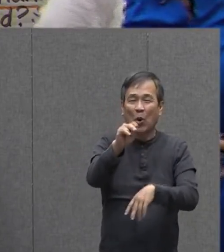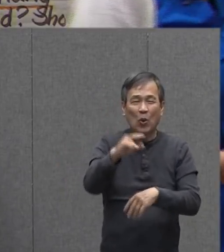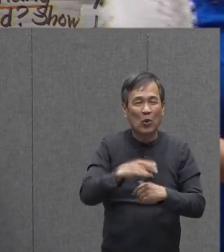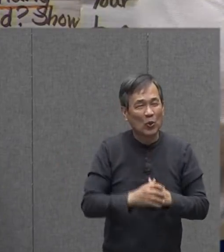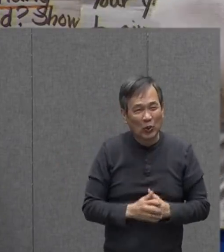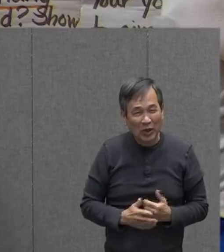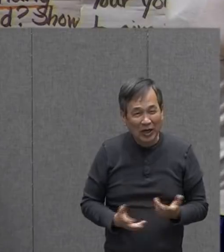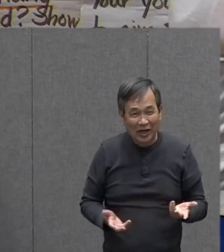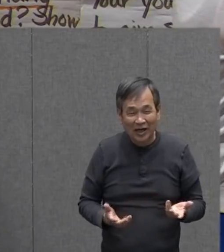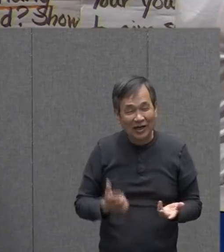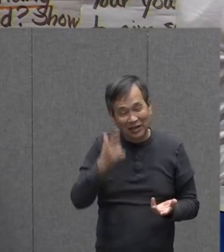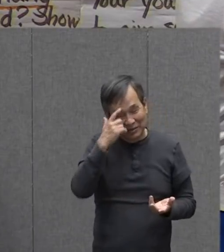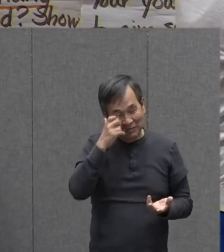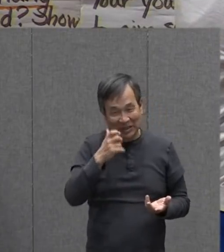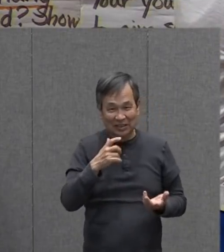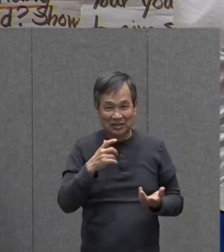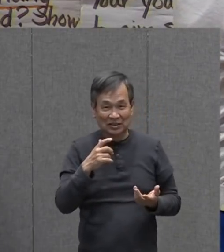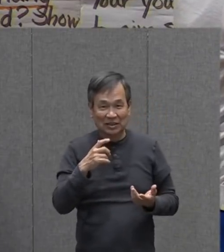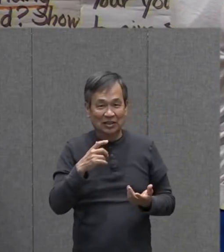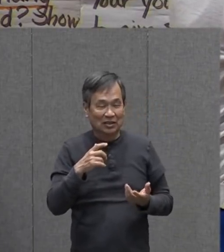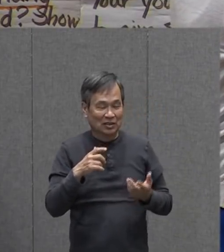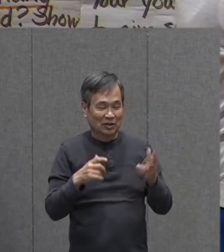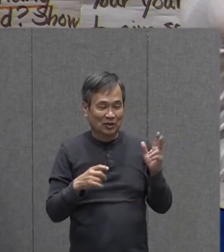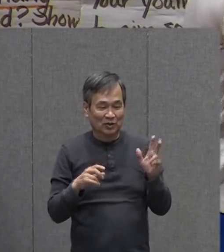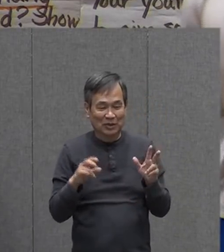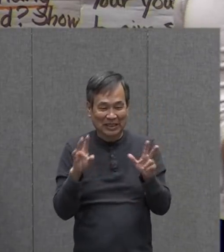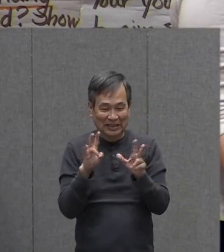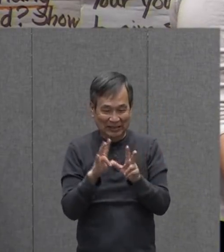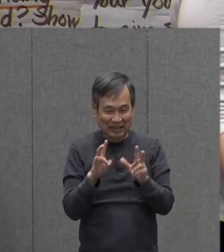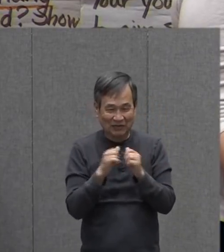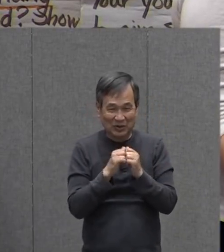thing that we want to talk about here is also the commutative property.